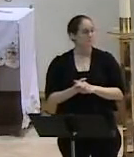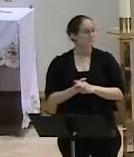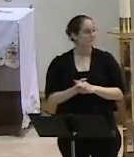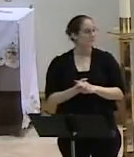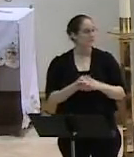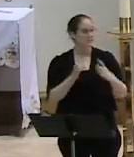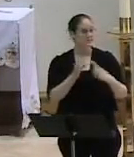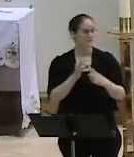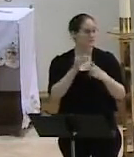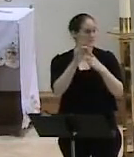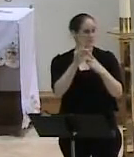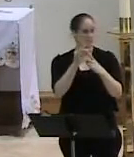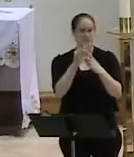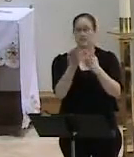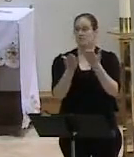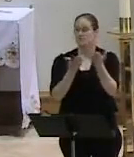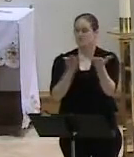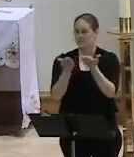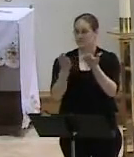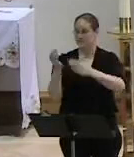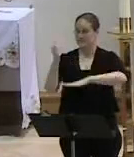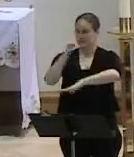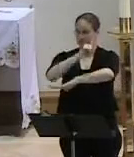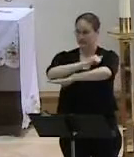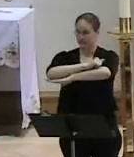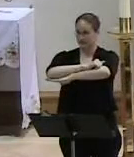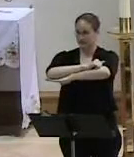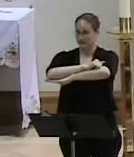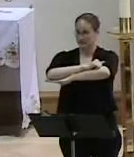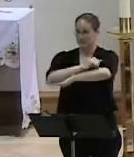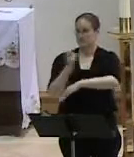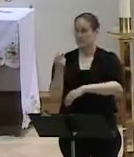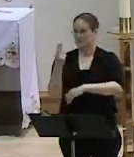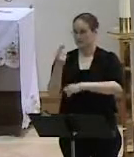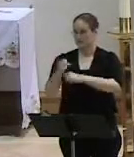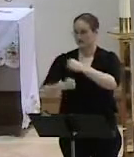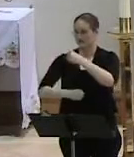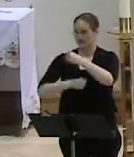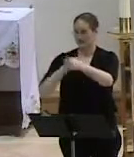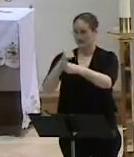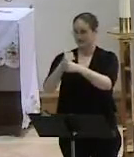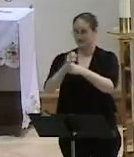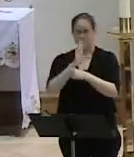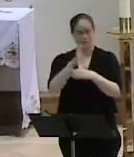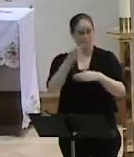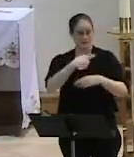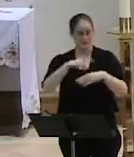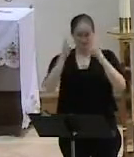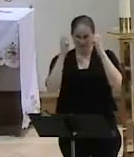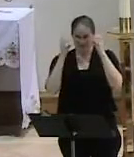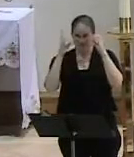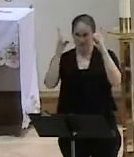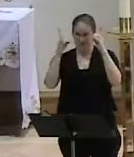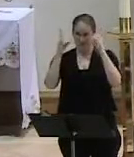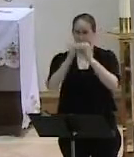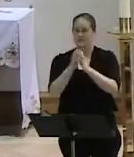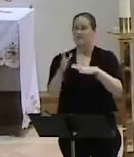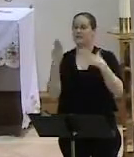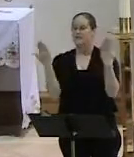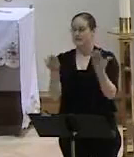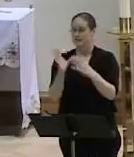Very special that you've served the altar for the entire 12 years of your education. You serve not only the